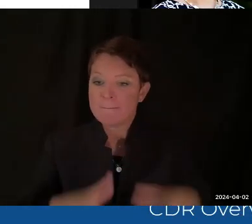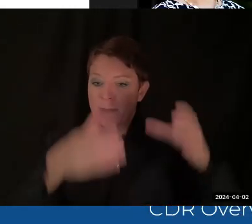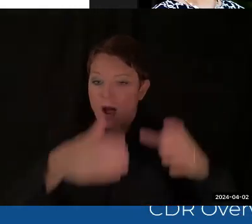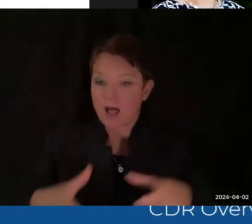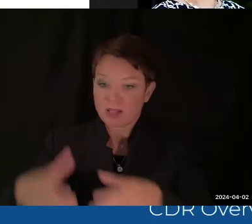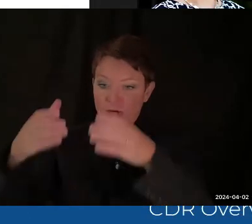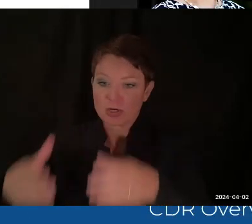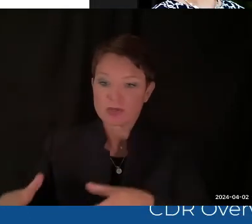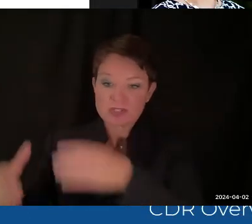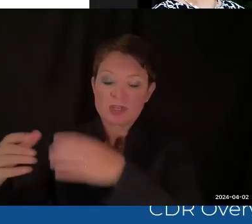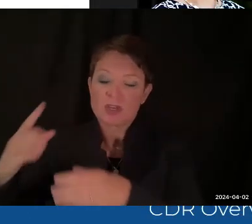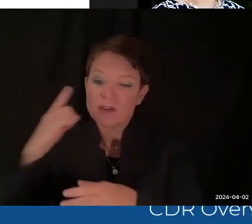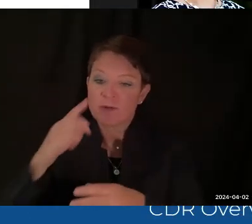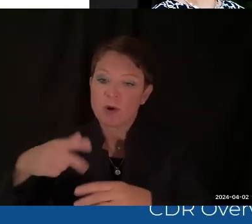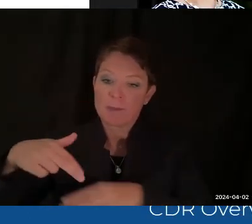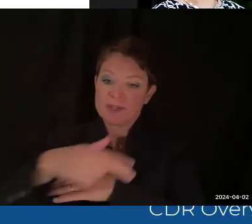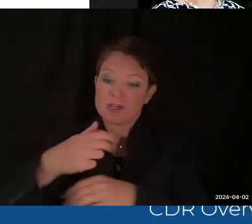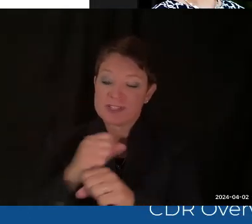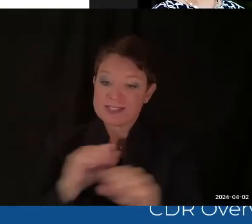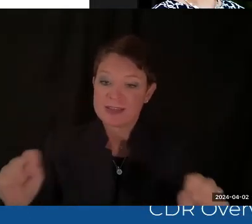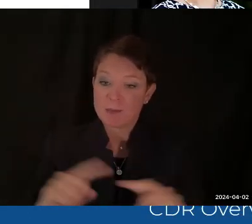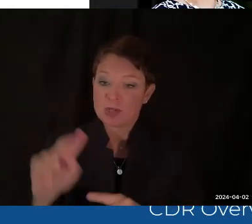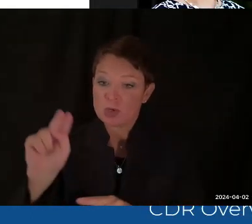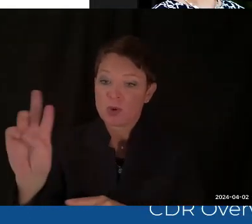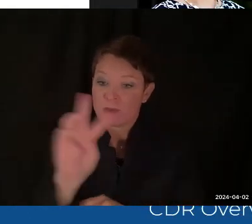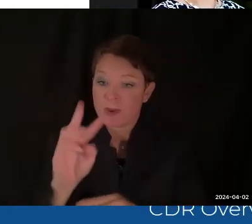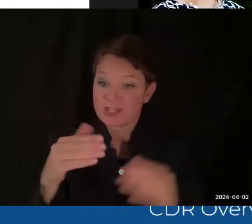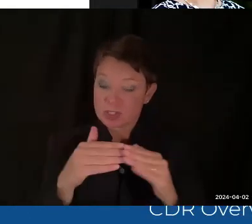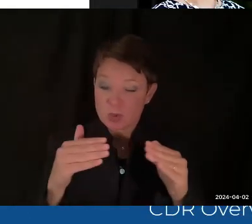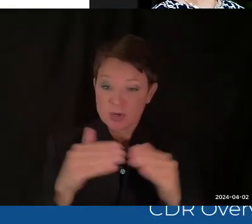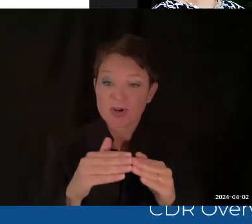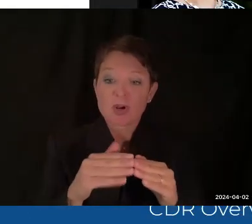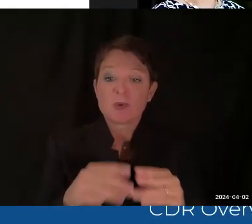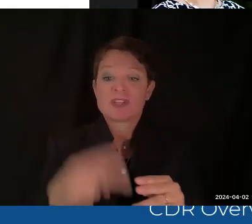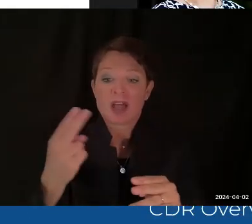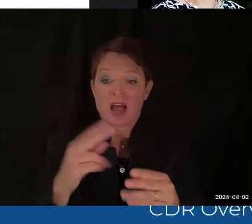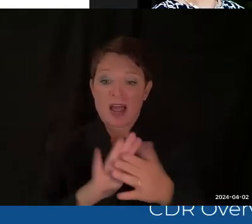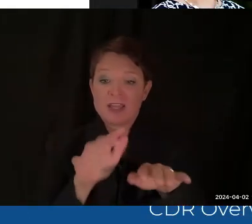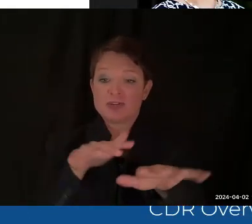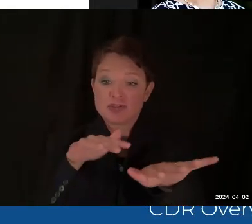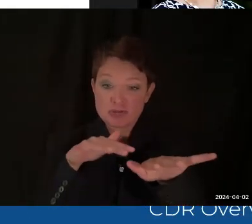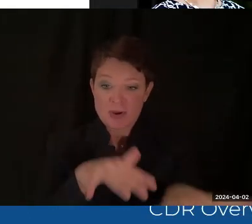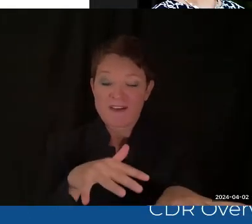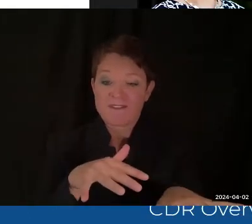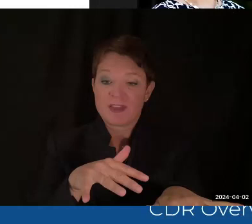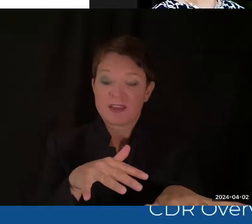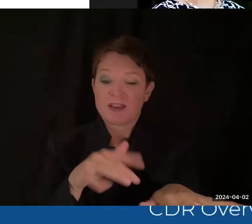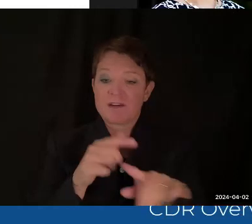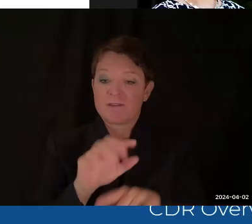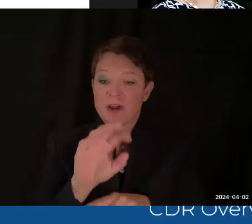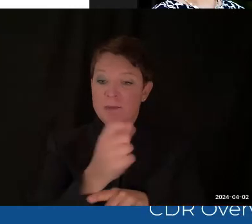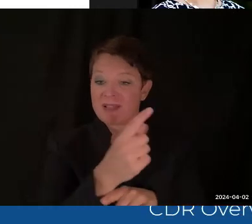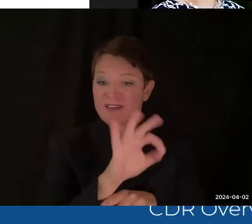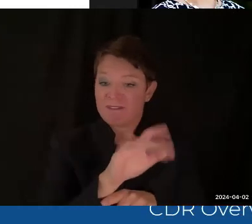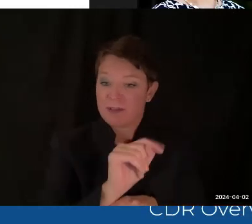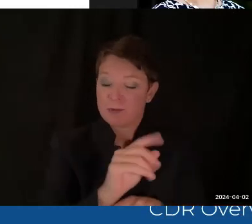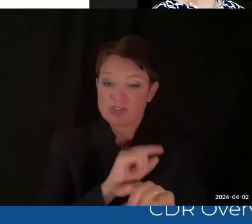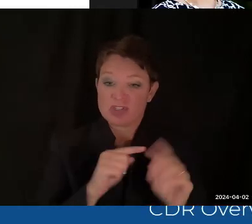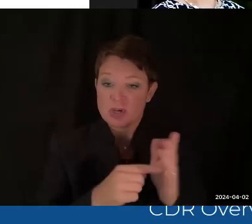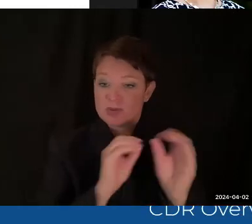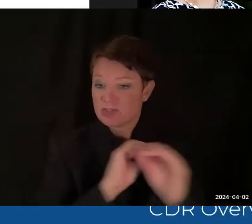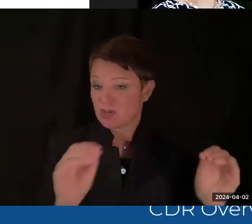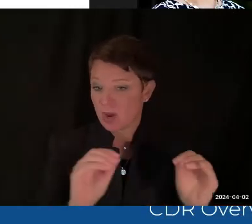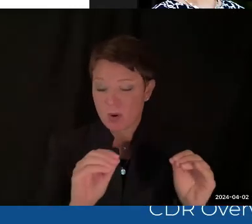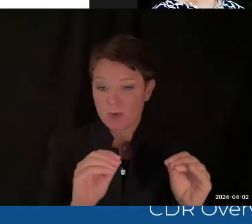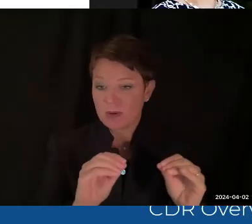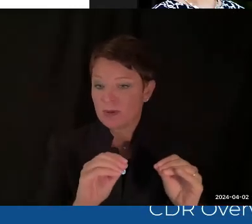for pedestrian safety, but the northwest corner, which is a very well-trafficked area for vehicles coming from 11th and Filbert, doesn't show any protection